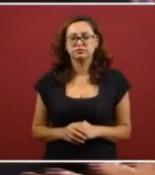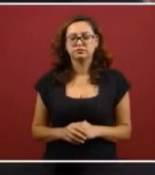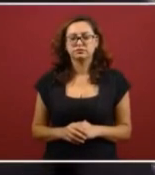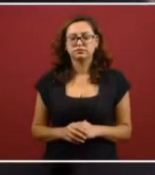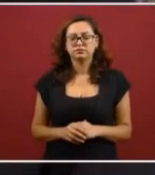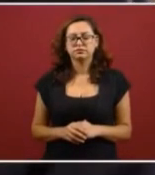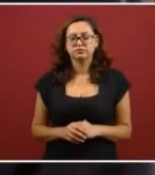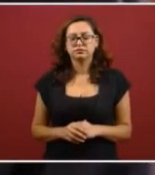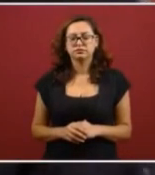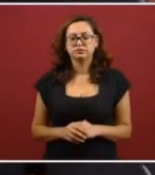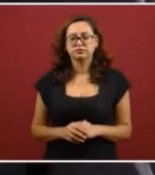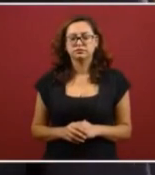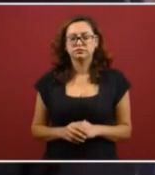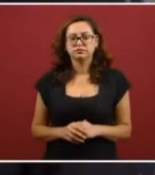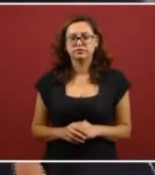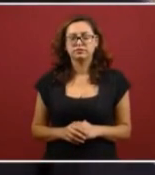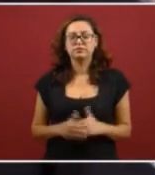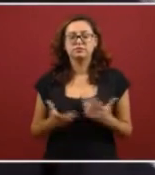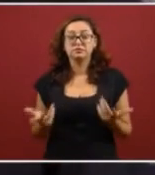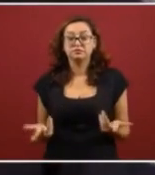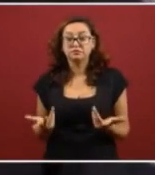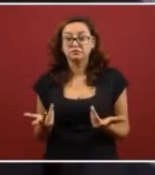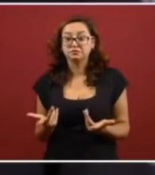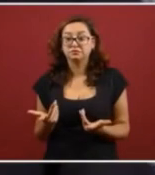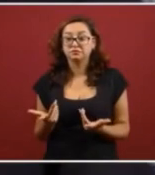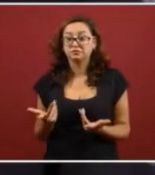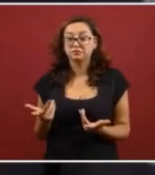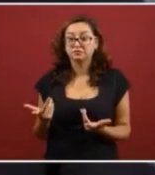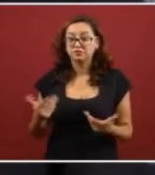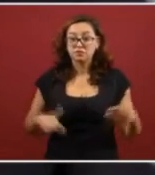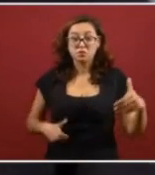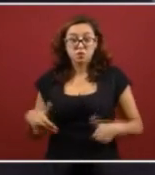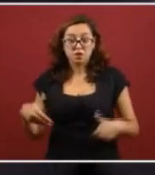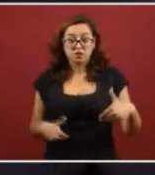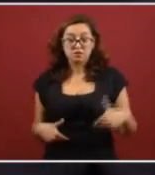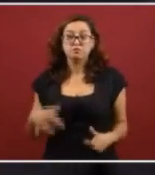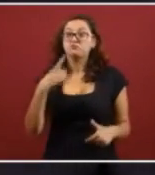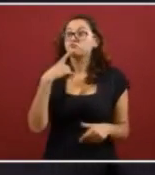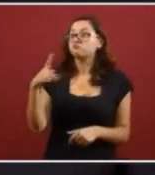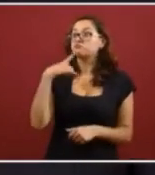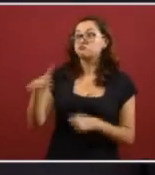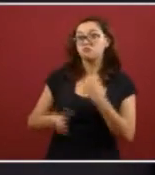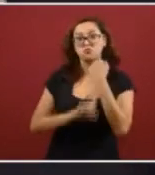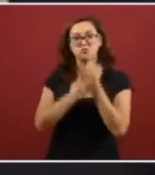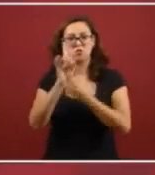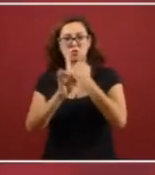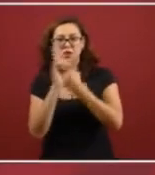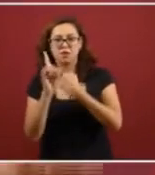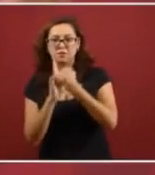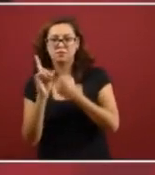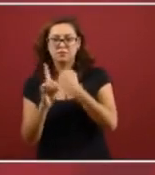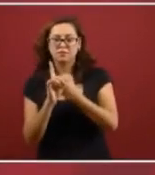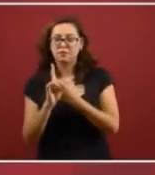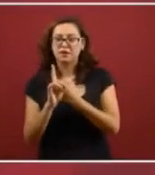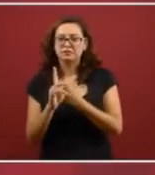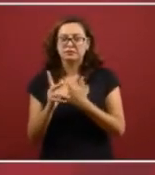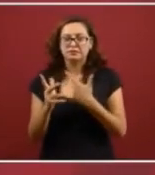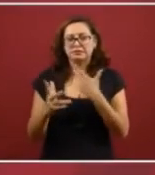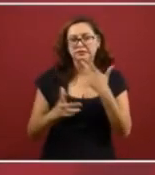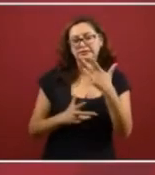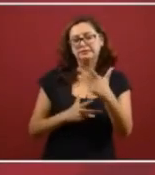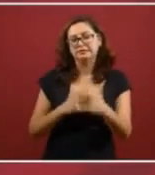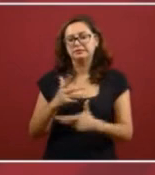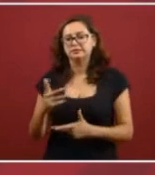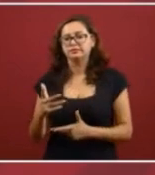evitar el and in order to problema prevent the problem me ofreció he offered